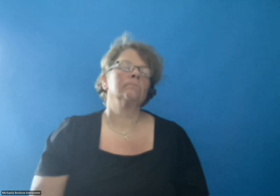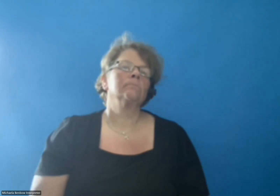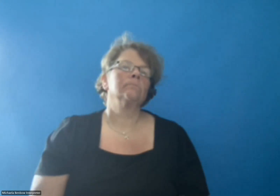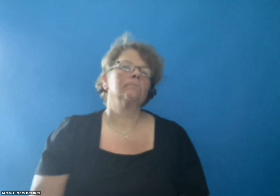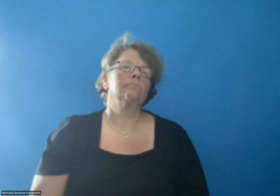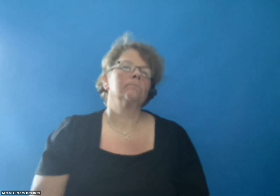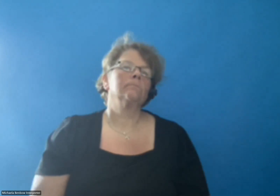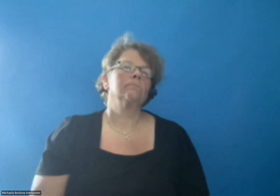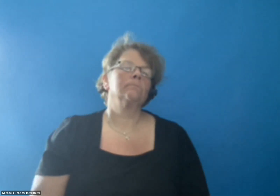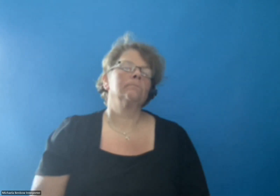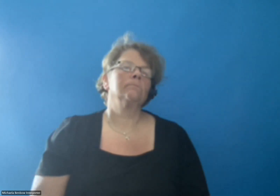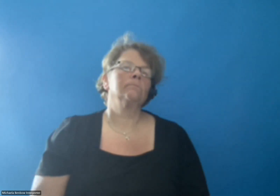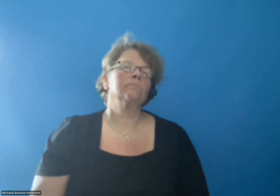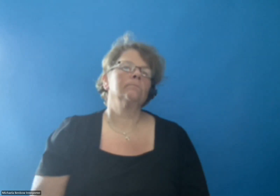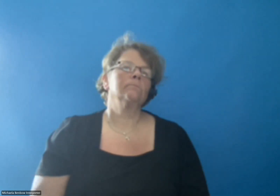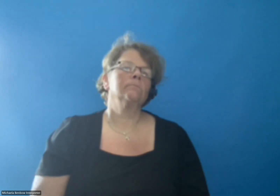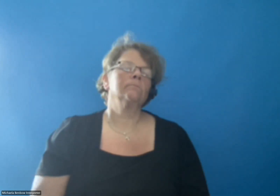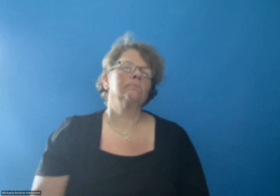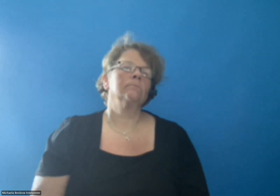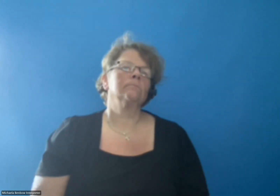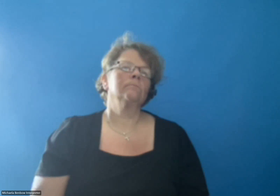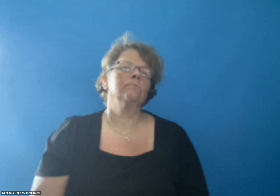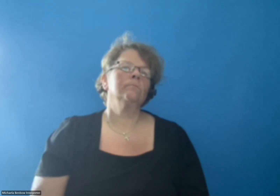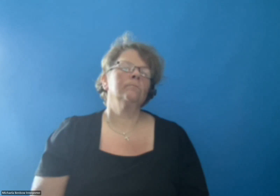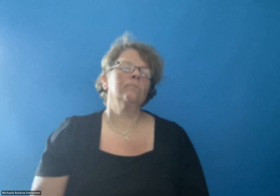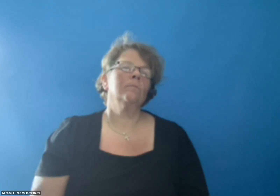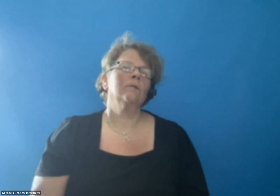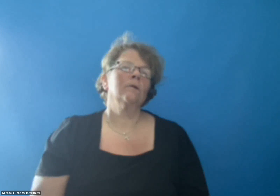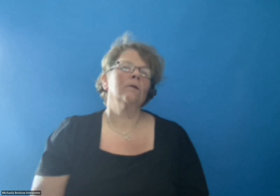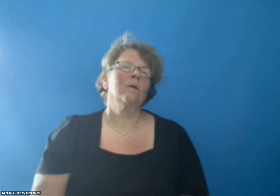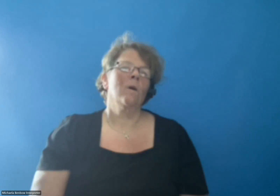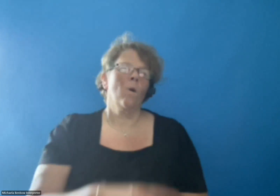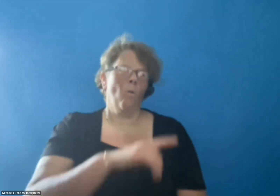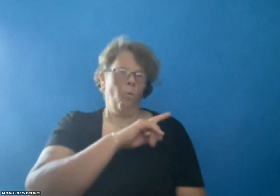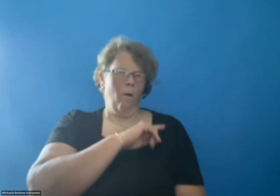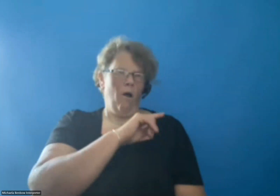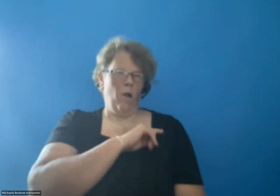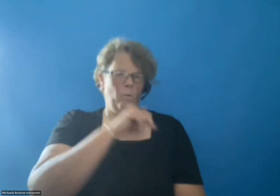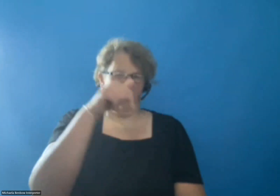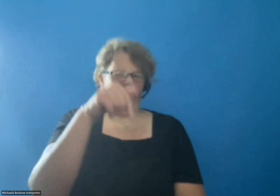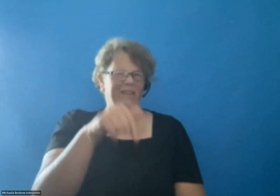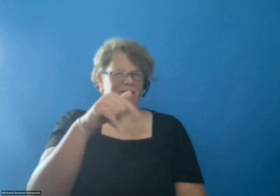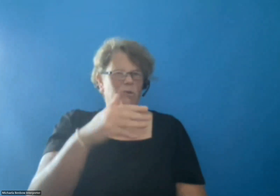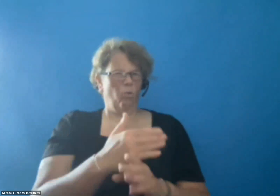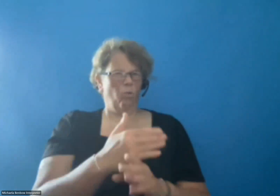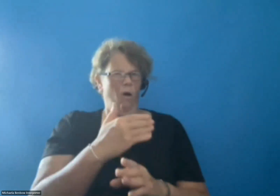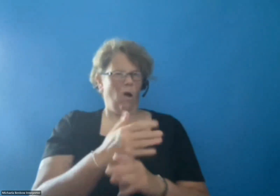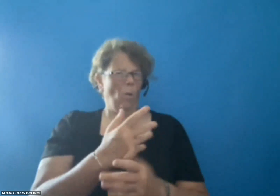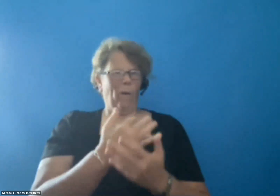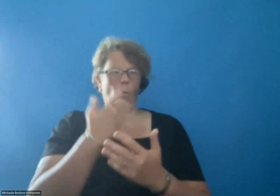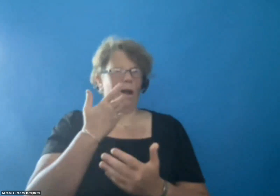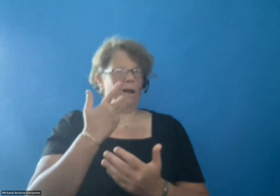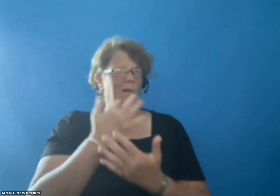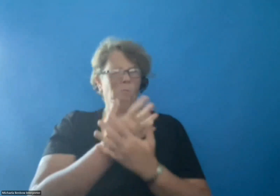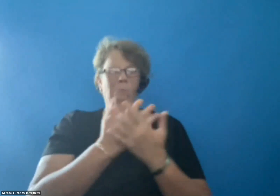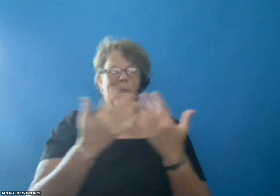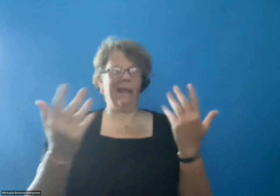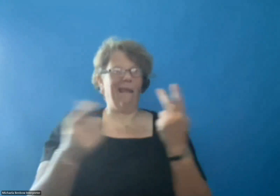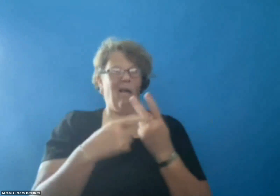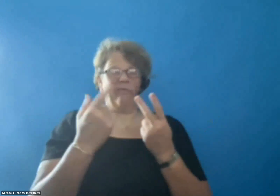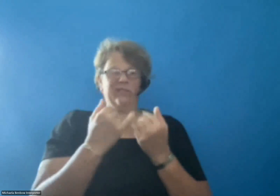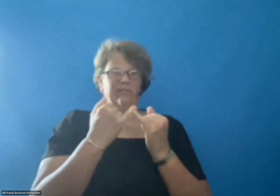Okay, Valerie has asked, why will this reorganisation work when many others haven't? How will NHS